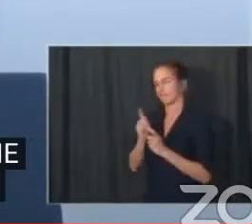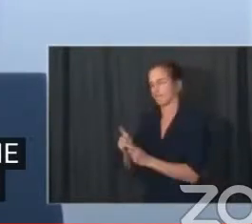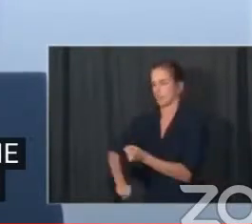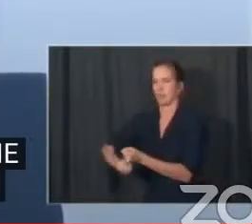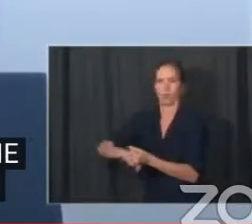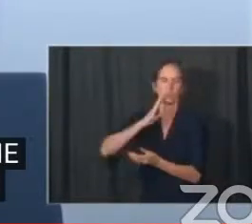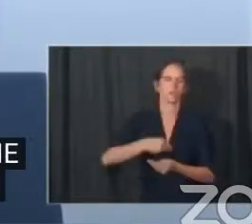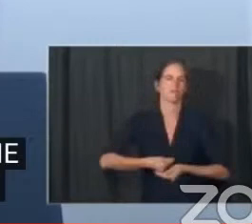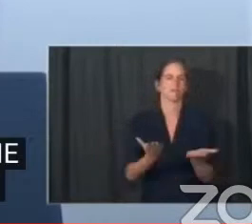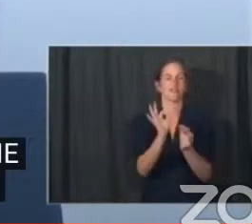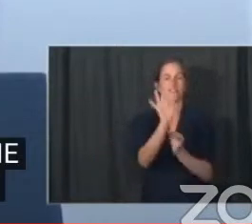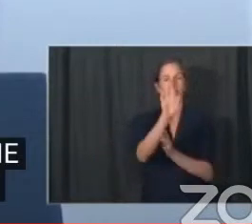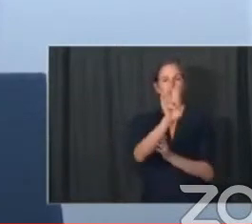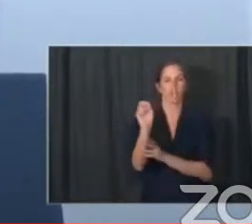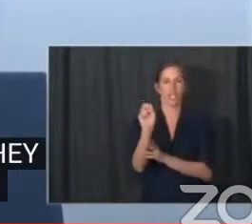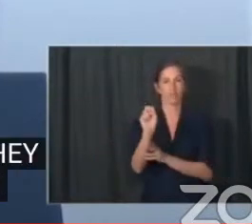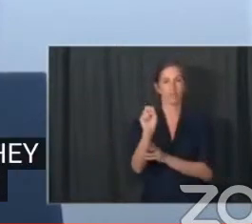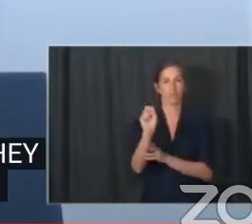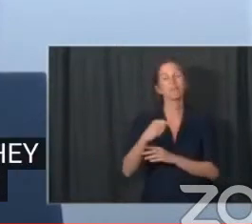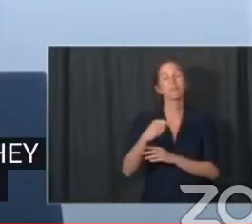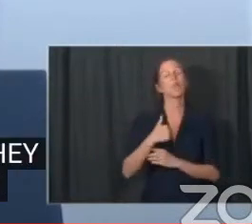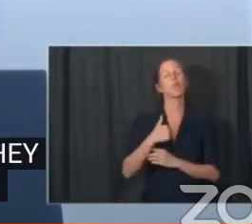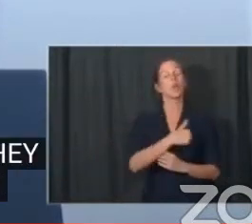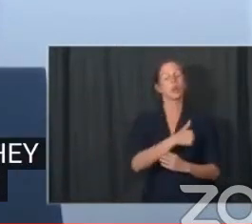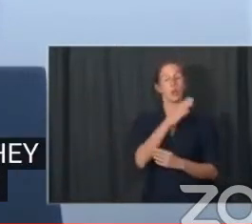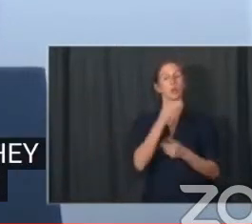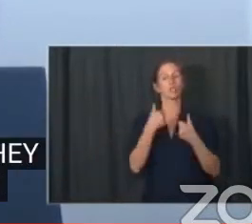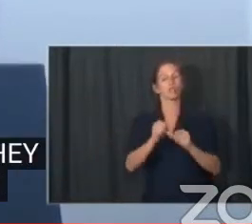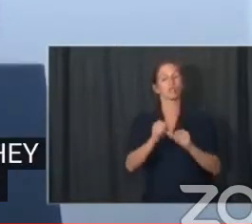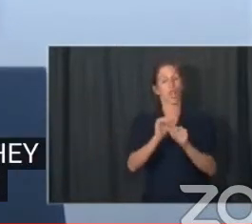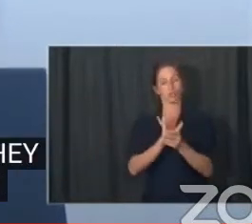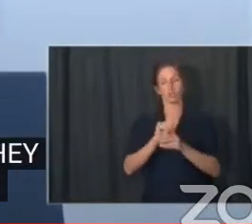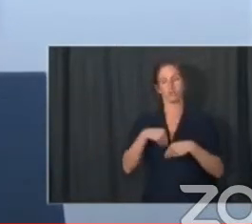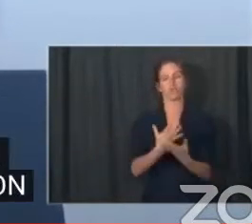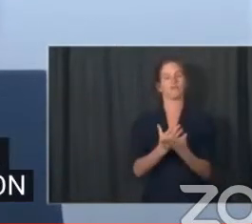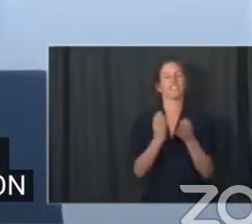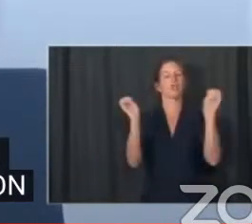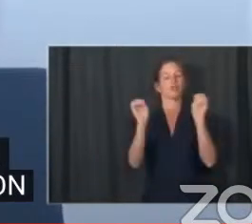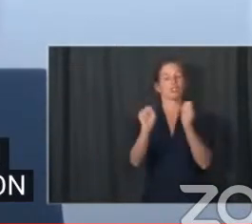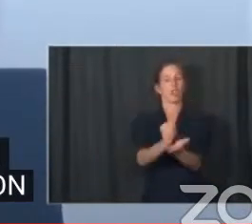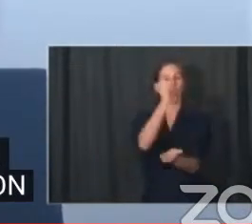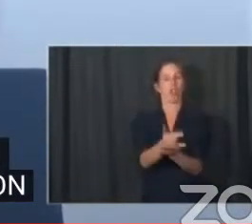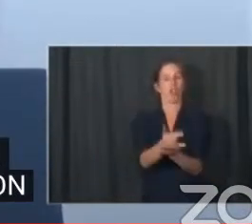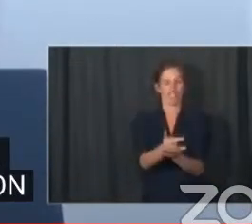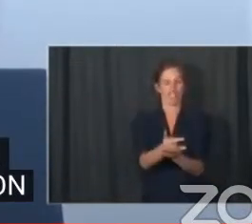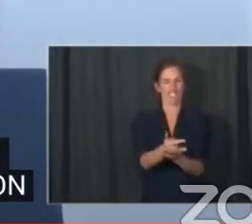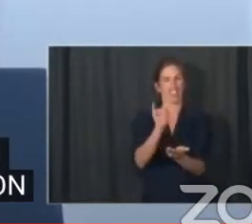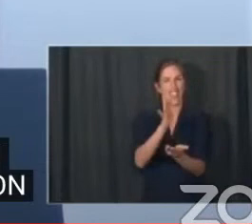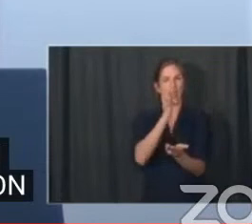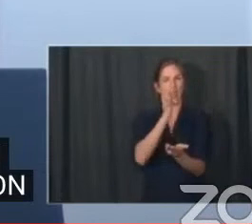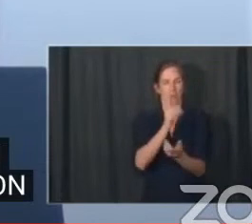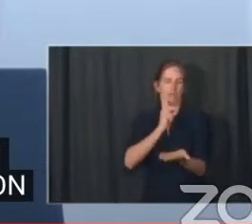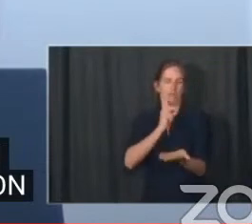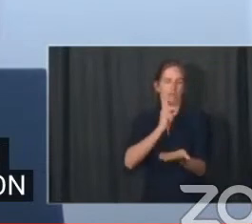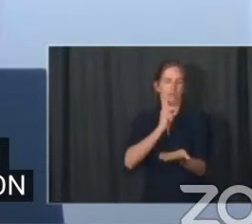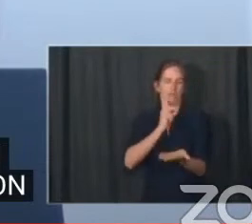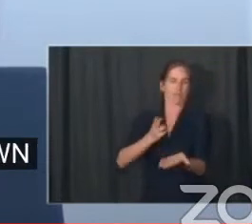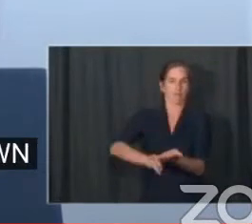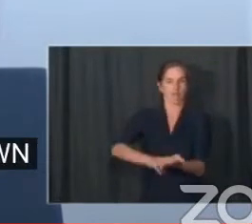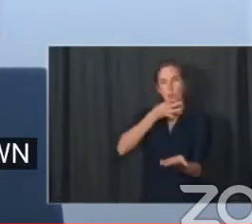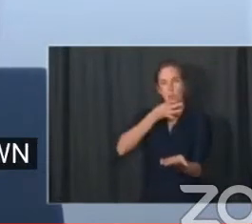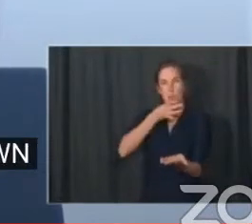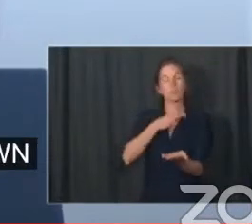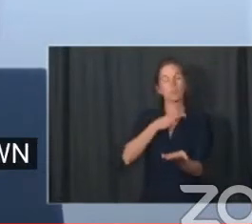dólares. authorization, which should be coming down Es extremely desafortunado el error soon, que se ha and my cometido. Trabajaremos en administration la will then seguridad y en la coordinate the